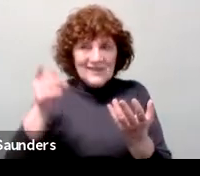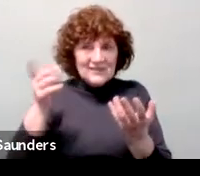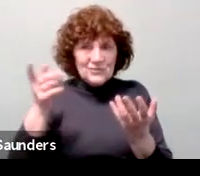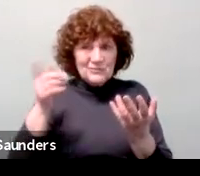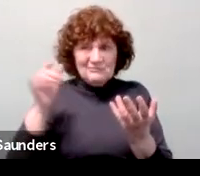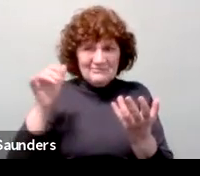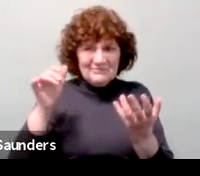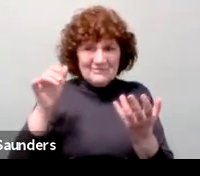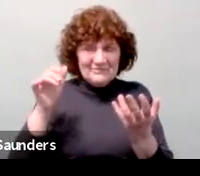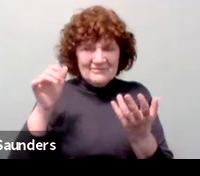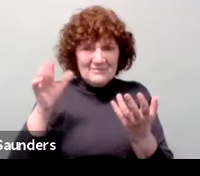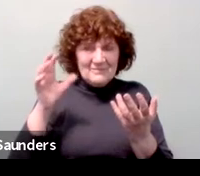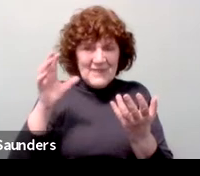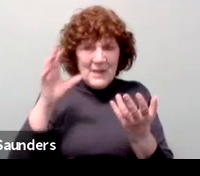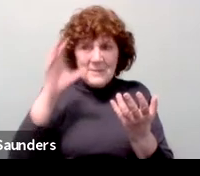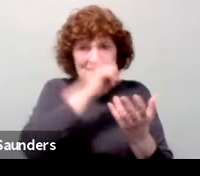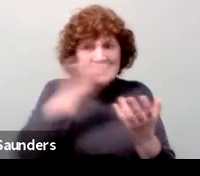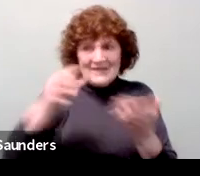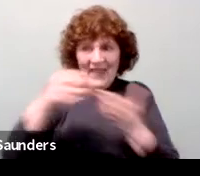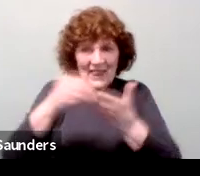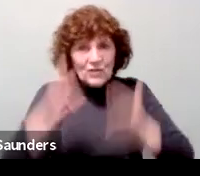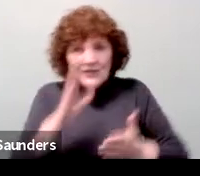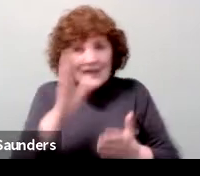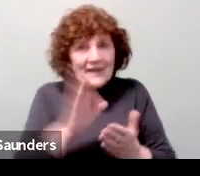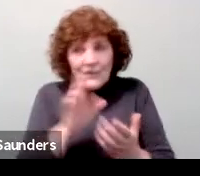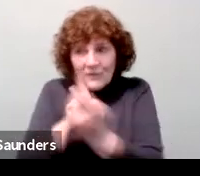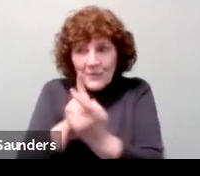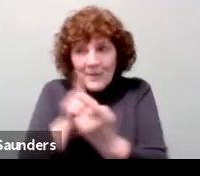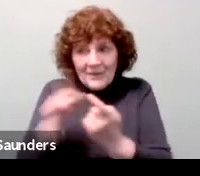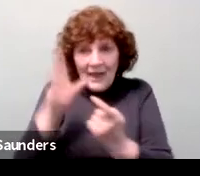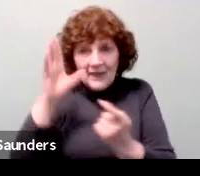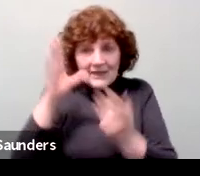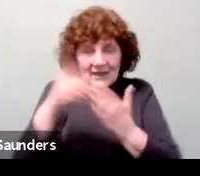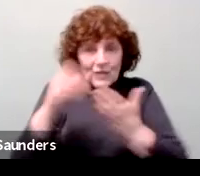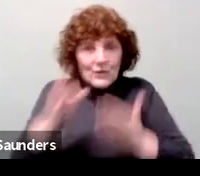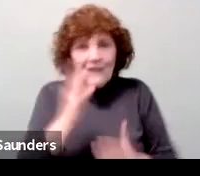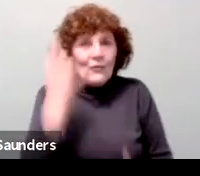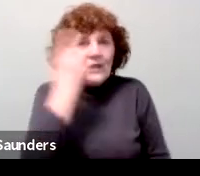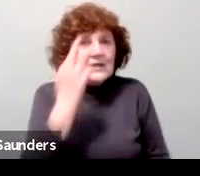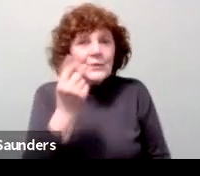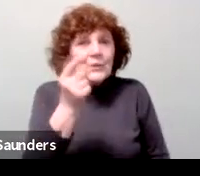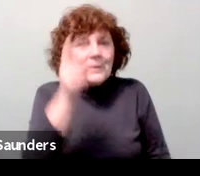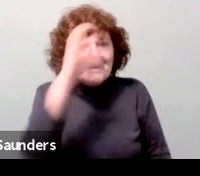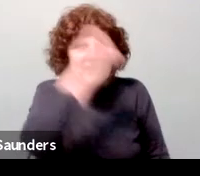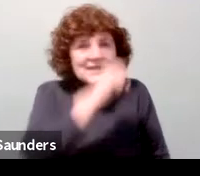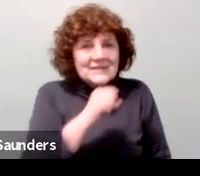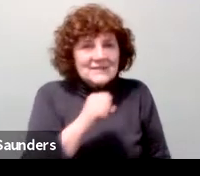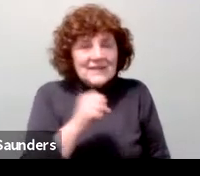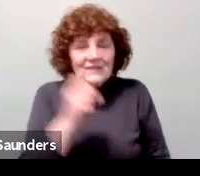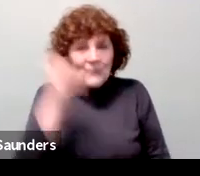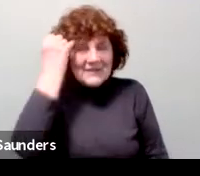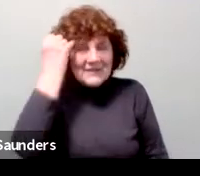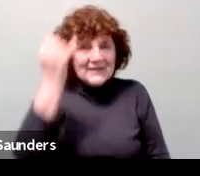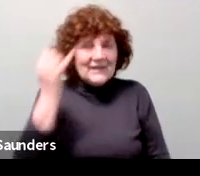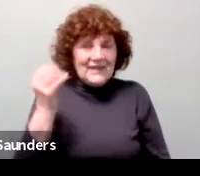experience, never got there, and you never knew what you missed out on, because you didn't know that in a different